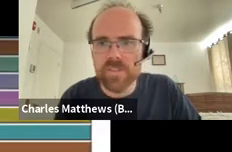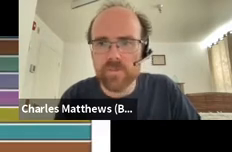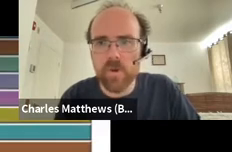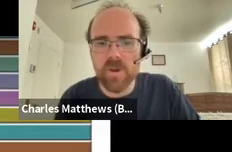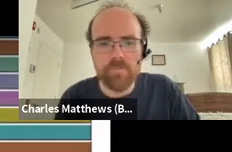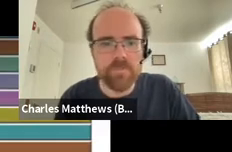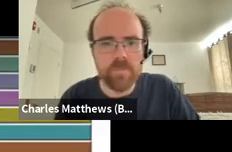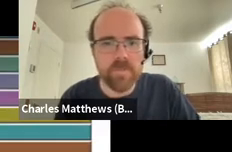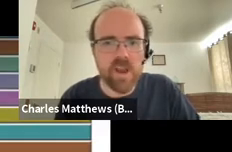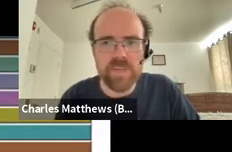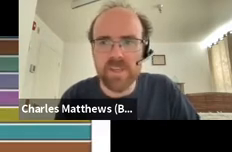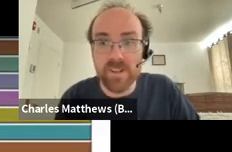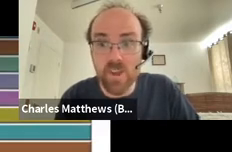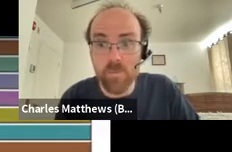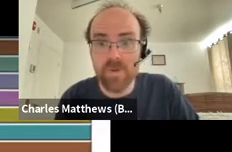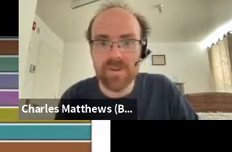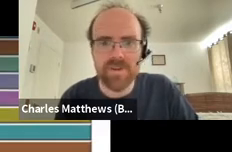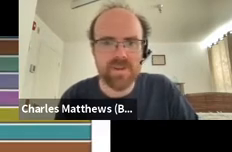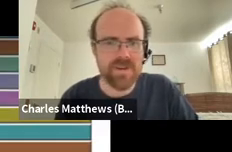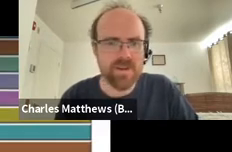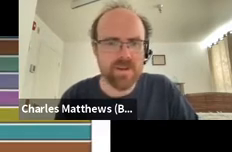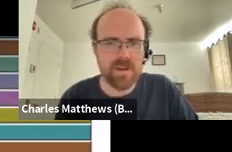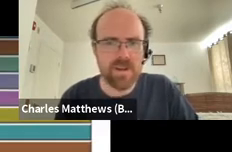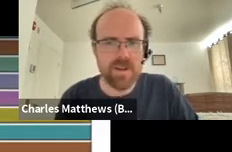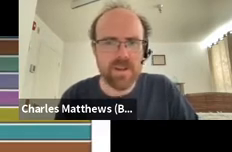The words of the poem have been cut up,